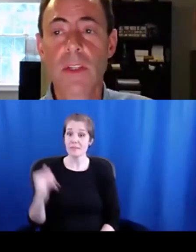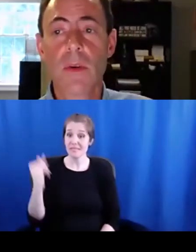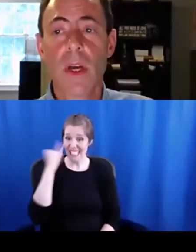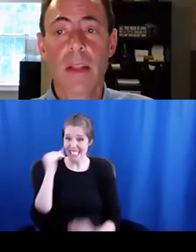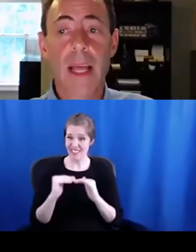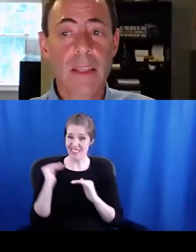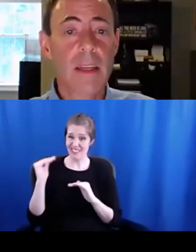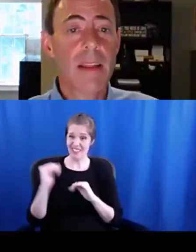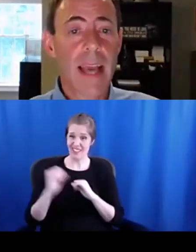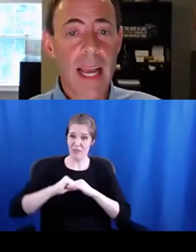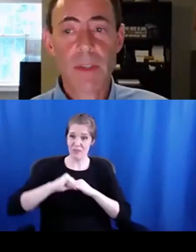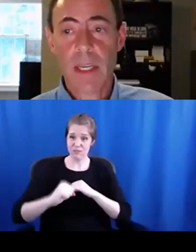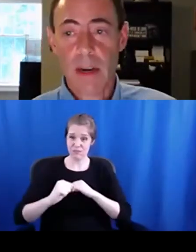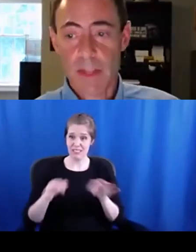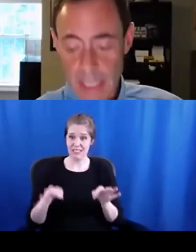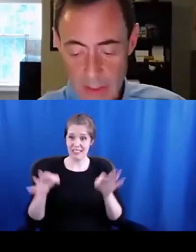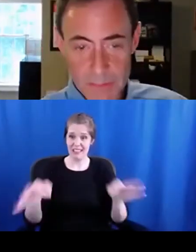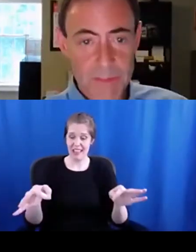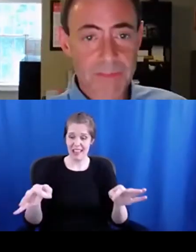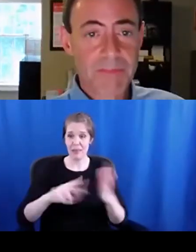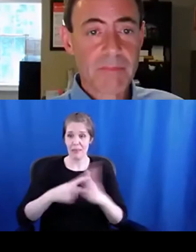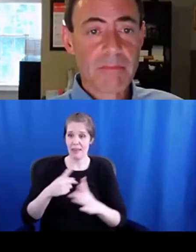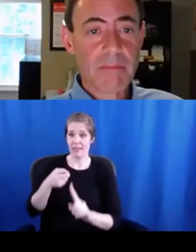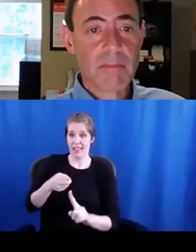to lessen the accuracy of the test.